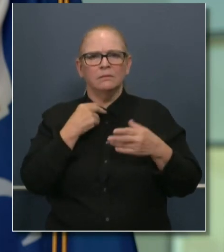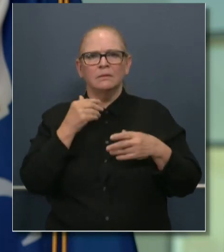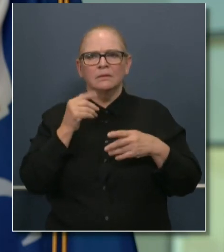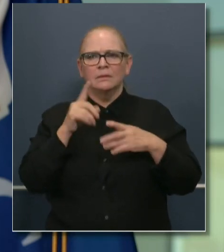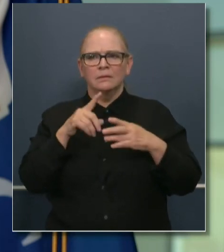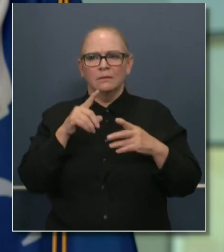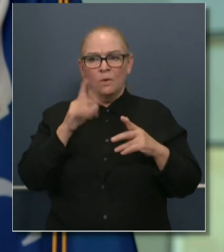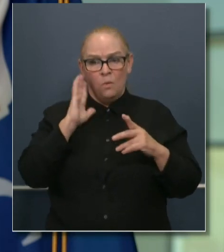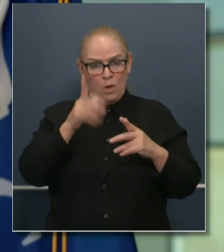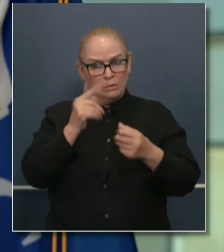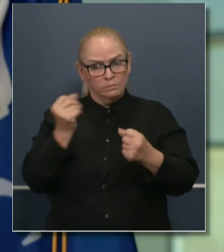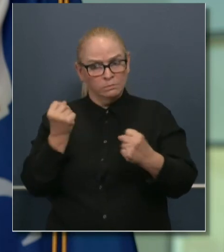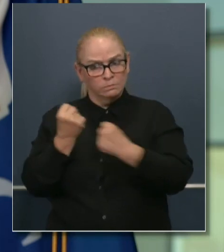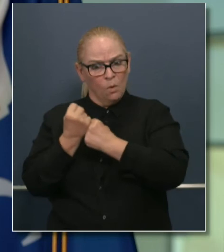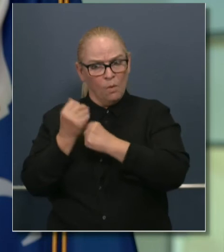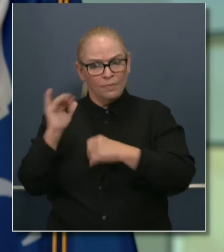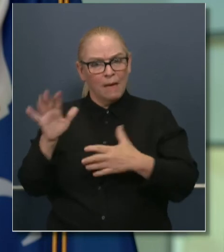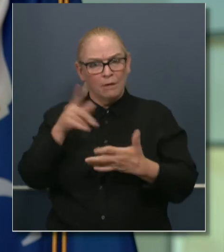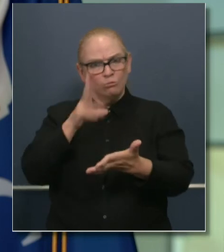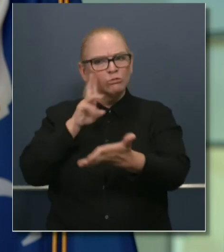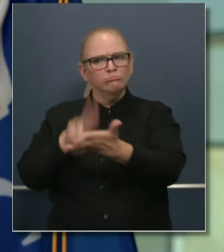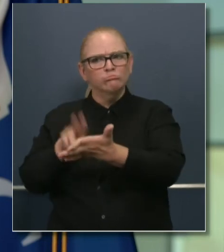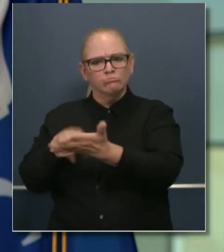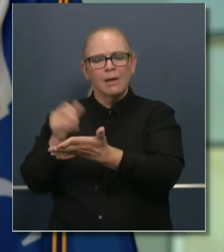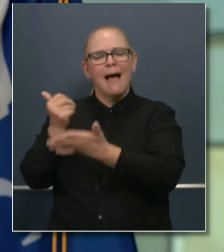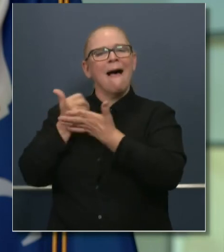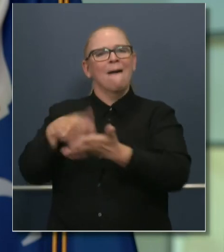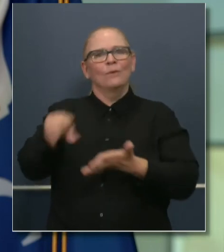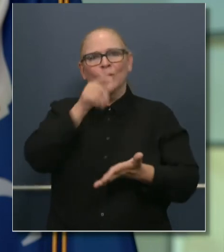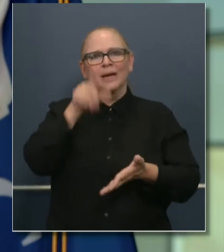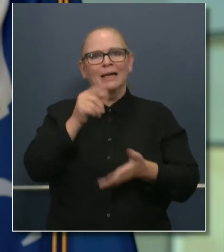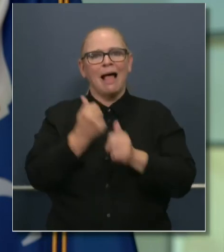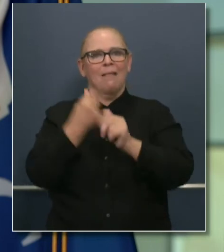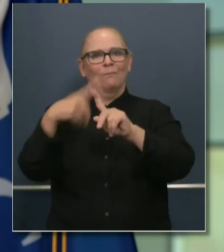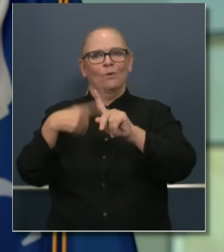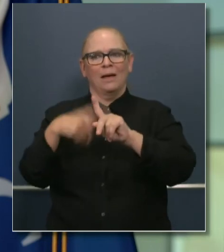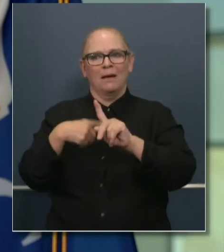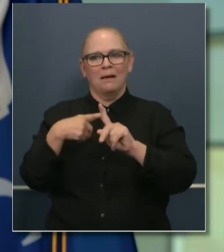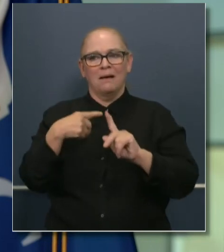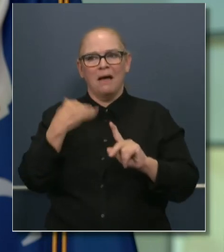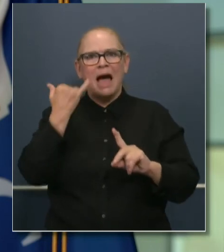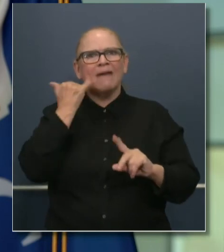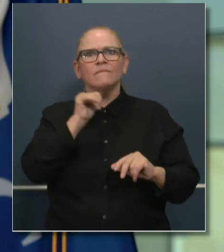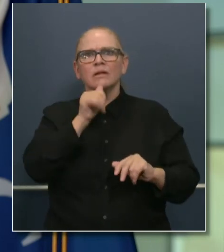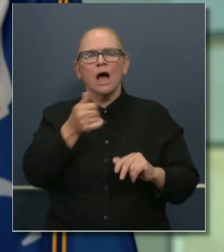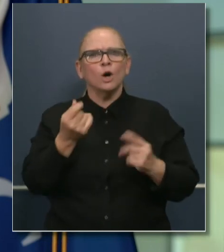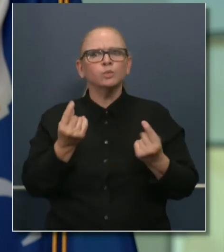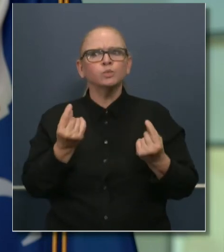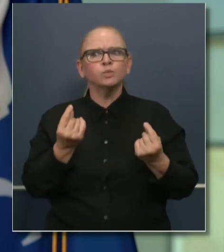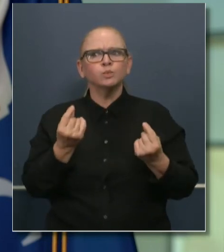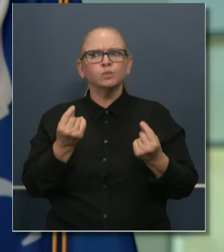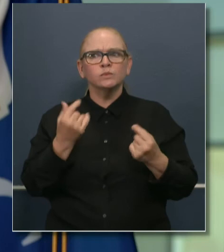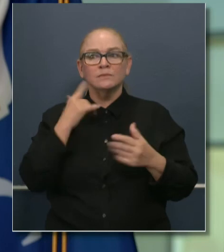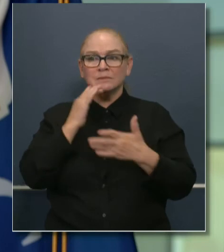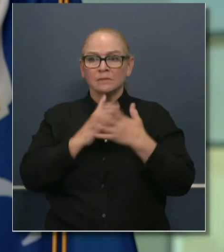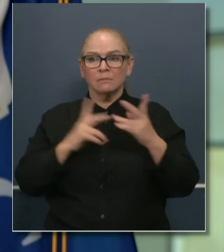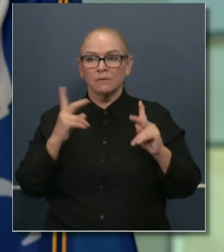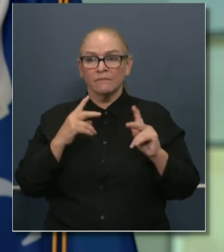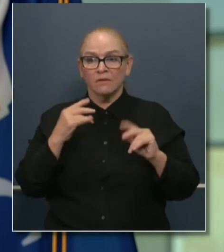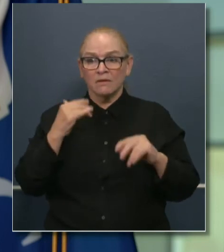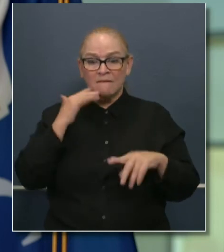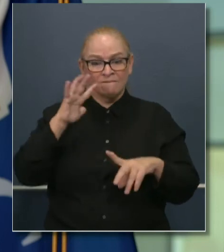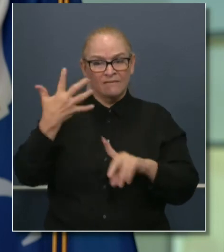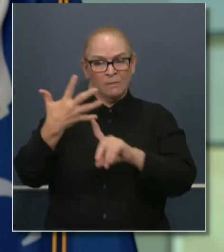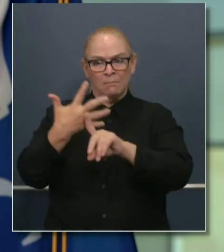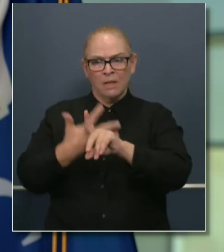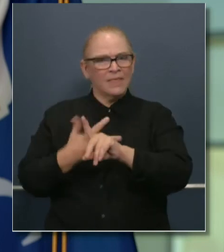going to support this bill, or what bills are you going to support to help those who, for a fifth month in a row, won't be able to pay rent? Yeah, Thank